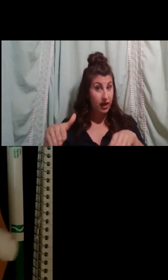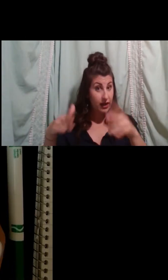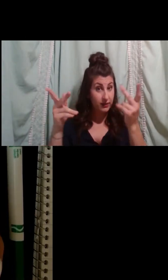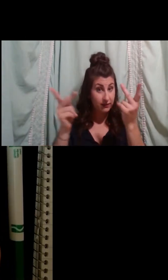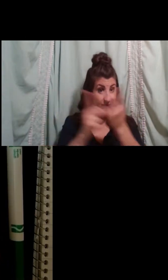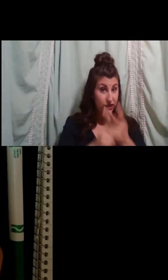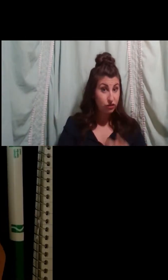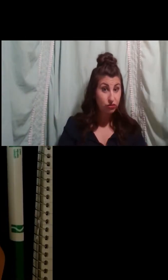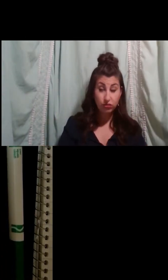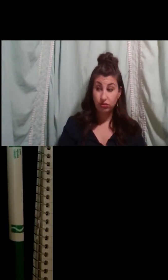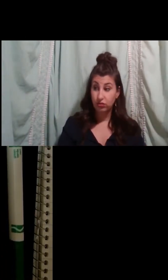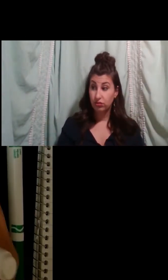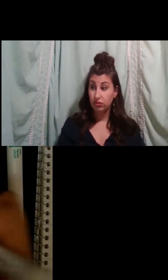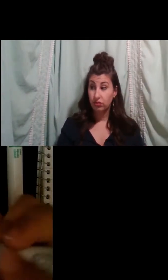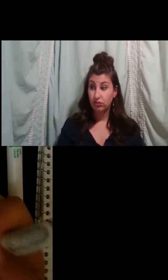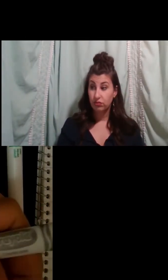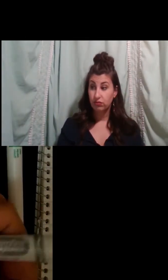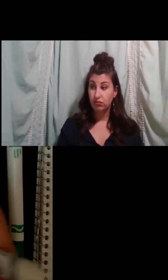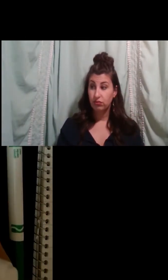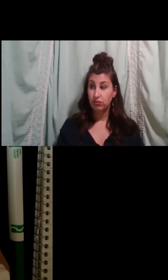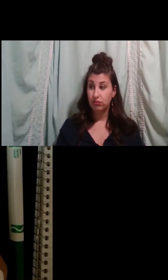out,